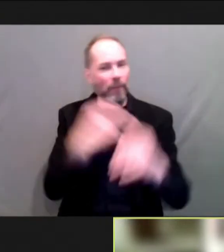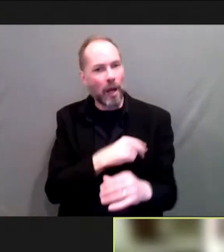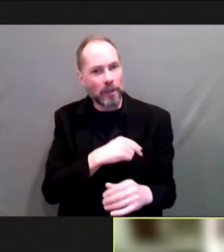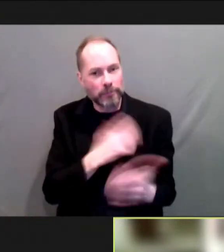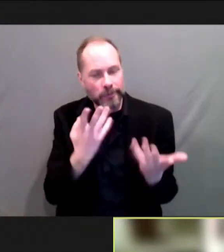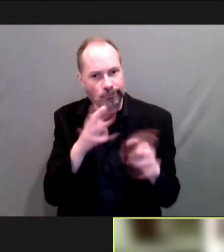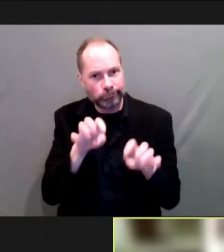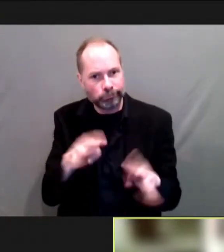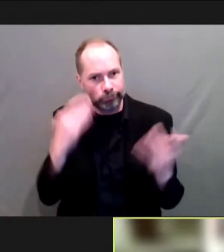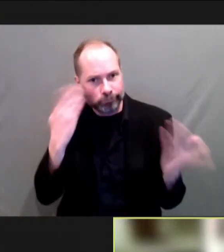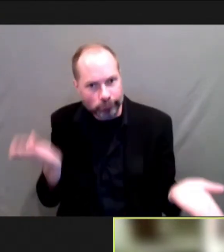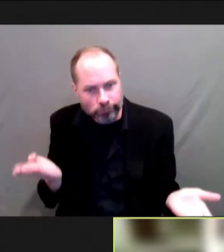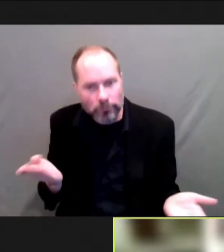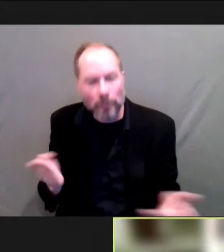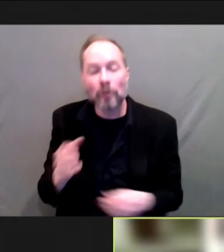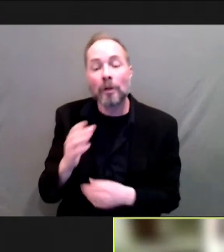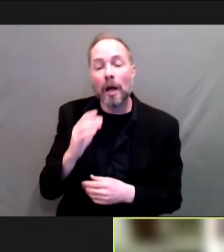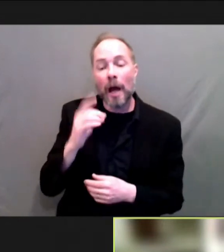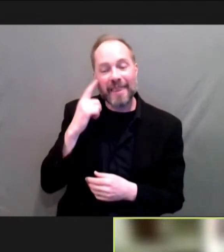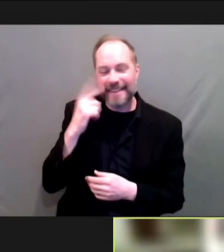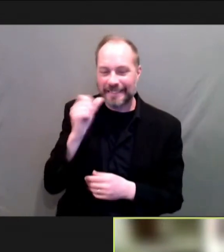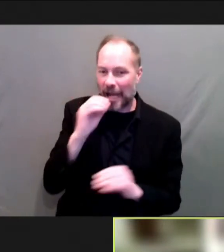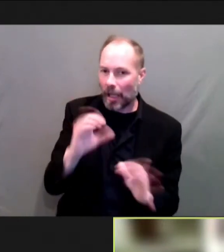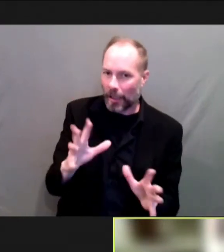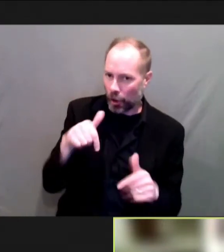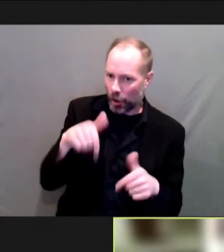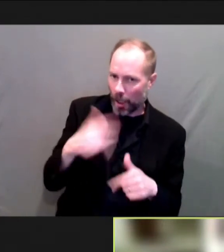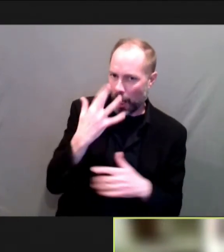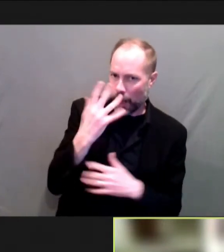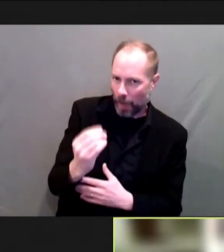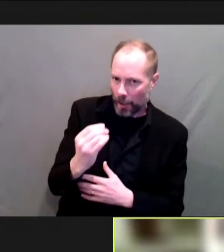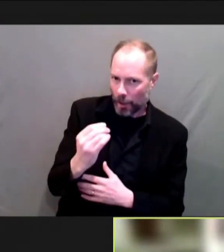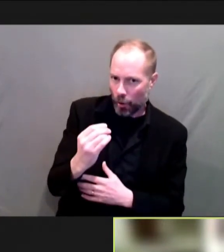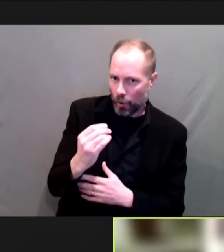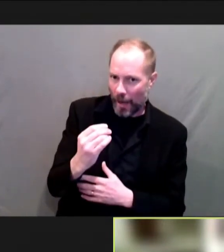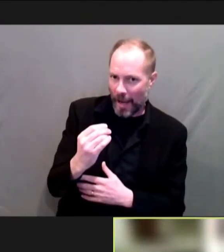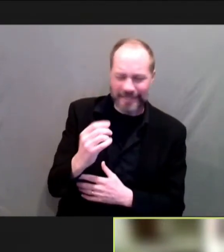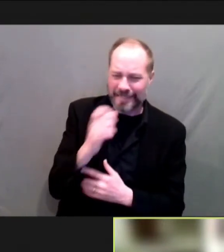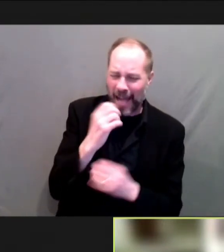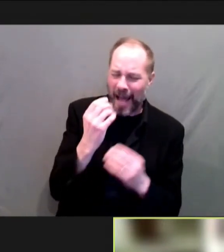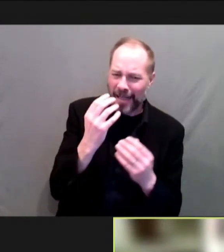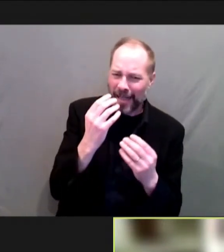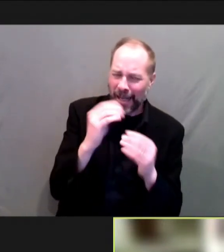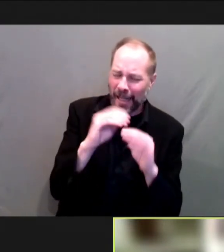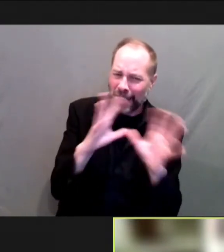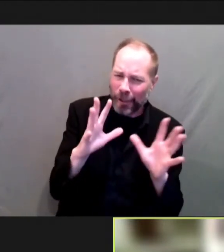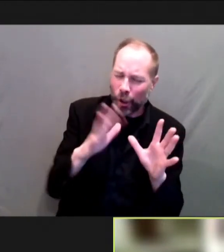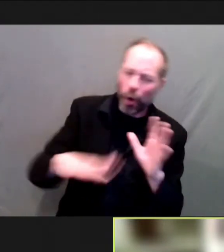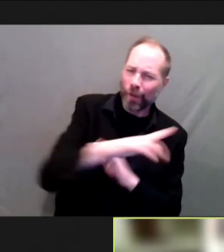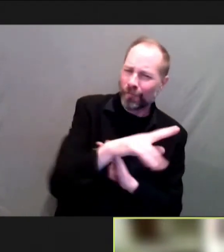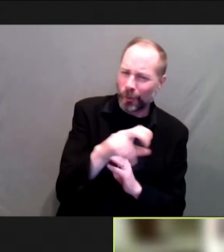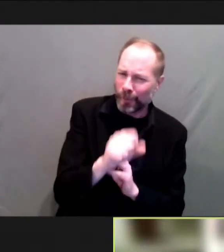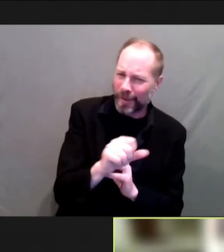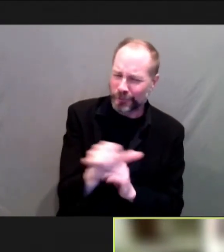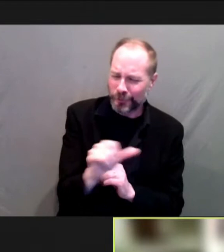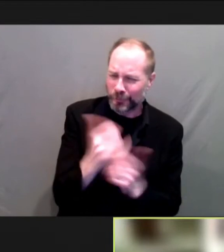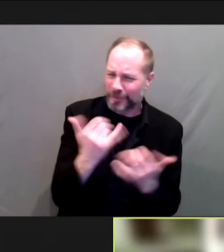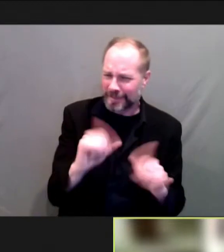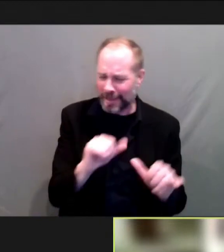I think that isn't clear in Colorado or in the country just yet. So I think the preparations we're